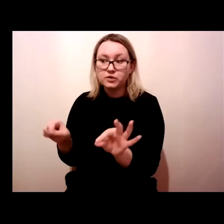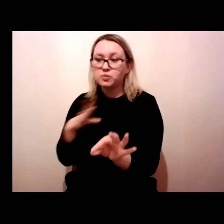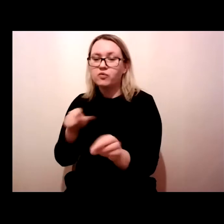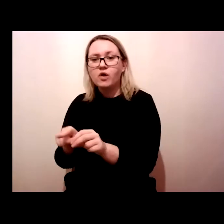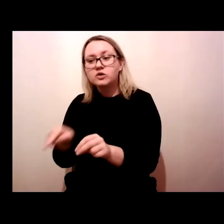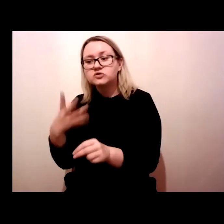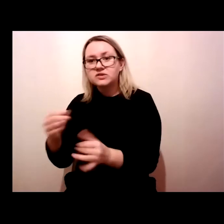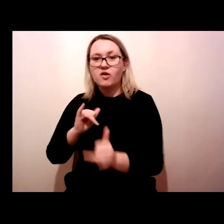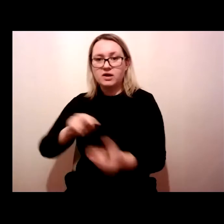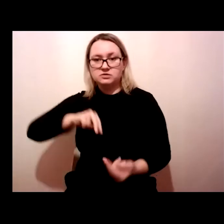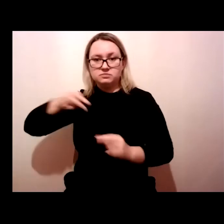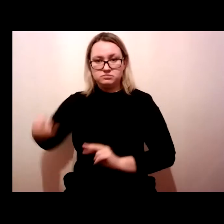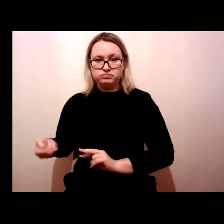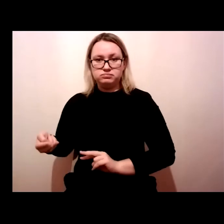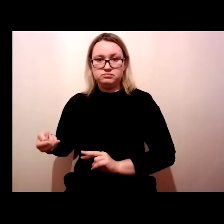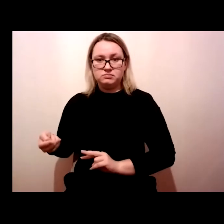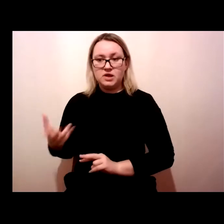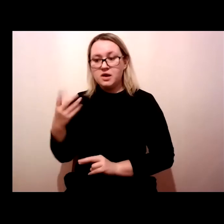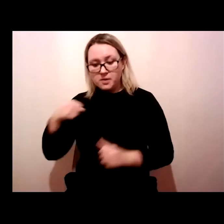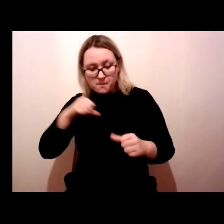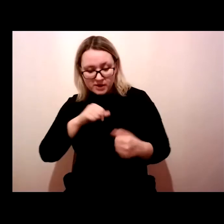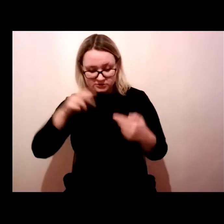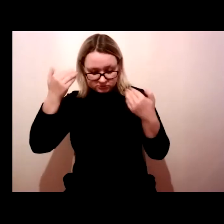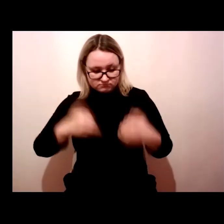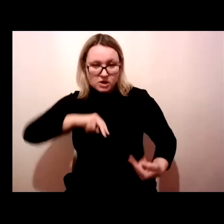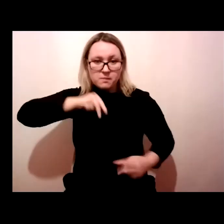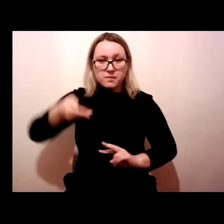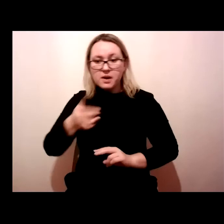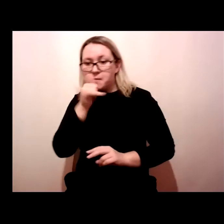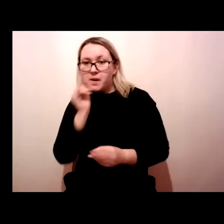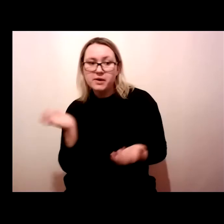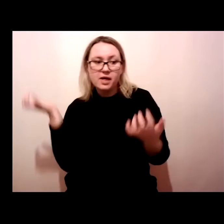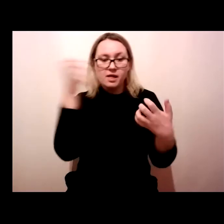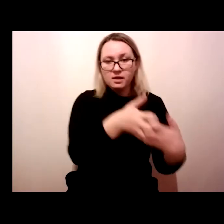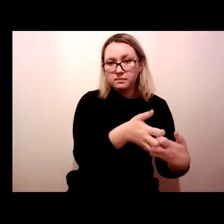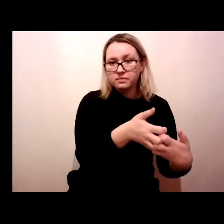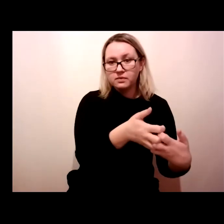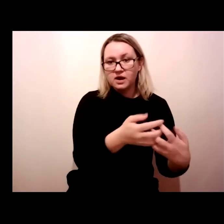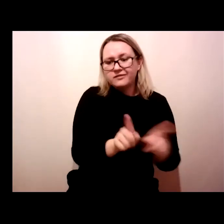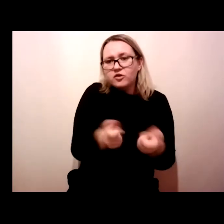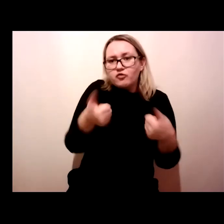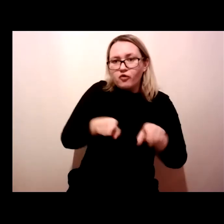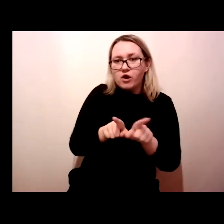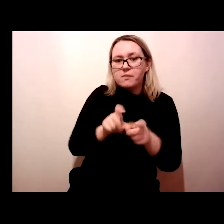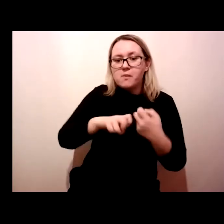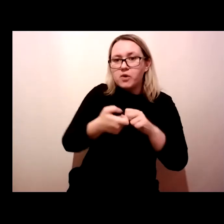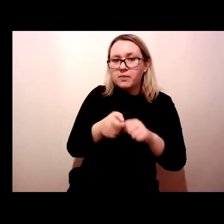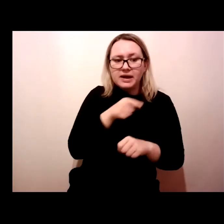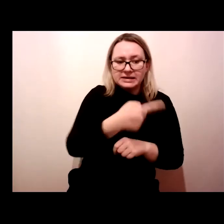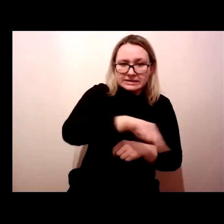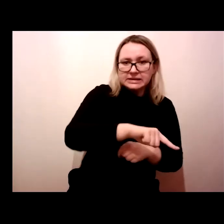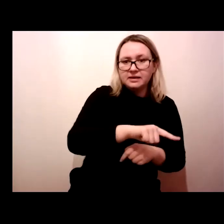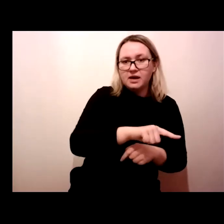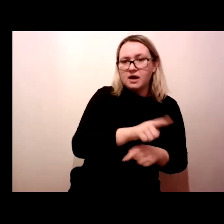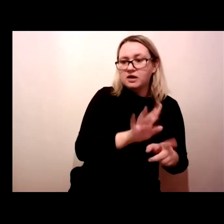Because when it comes to bullying against LGBTI children, they usually receive advice to change